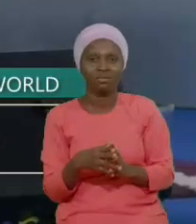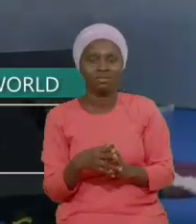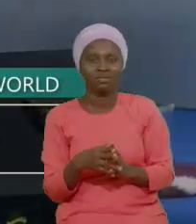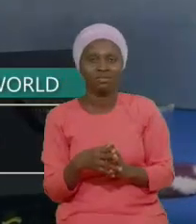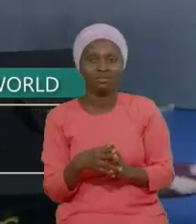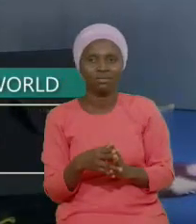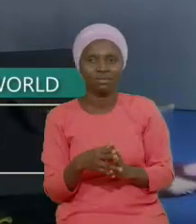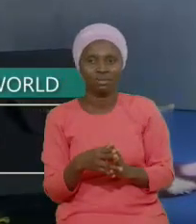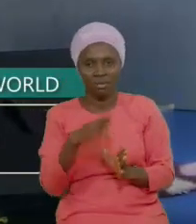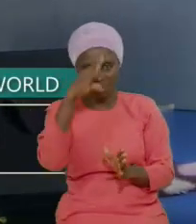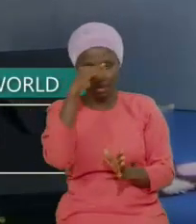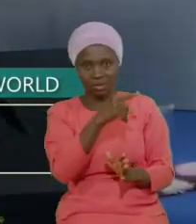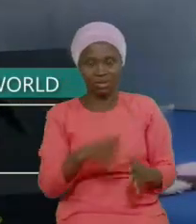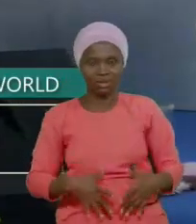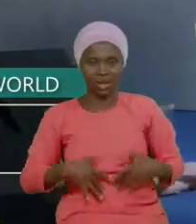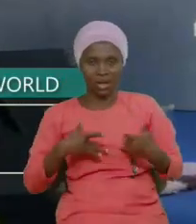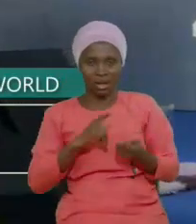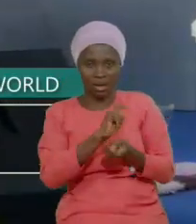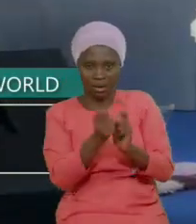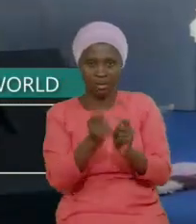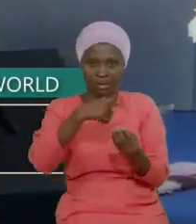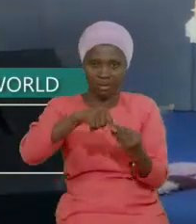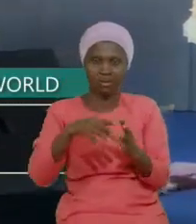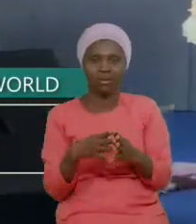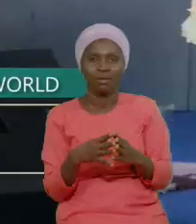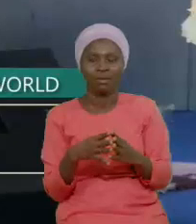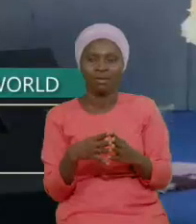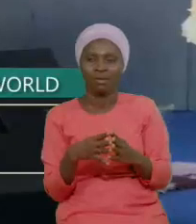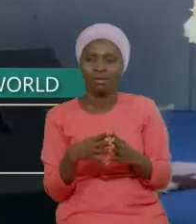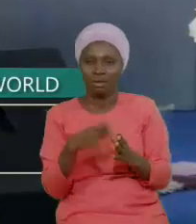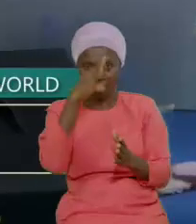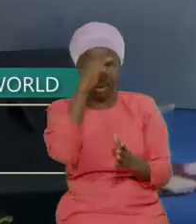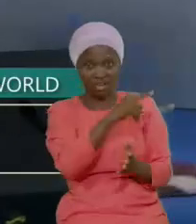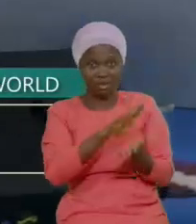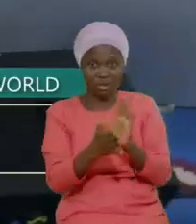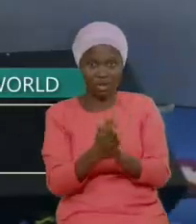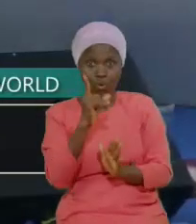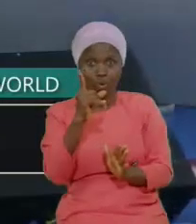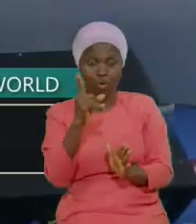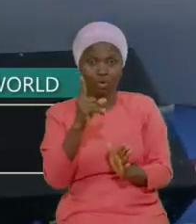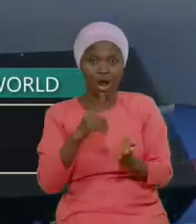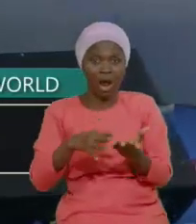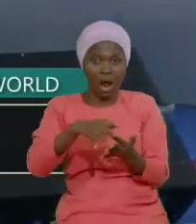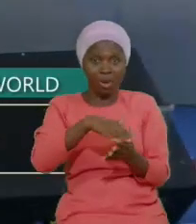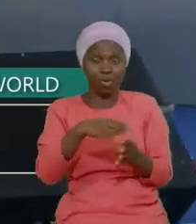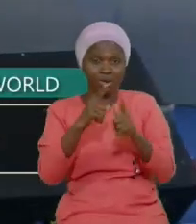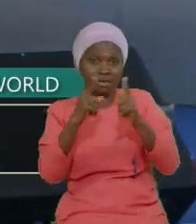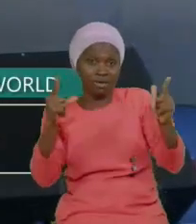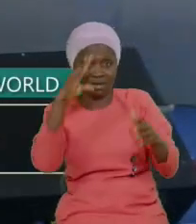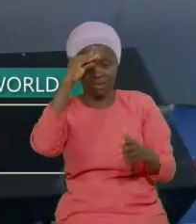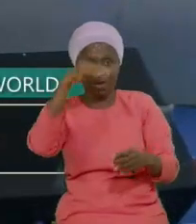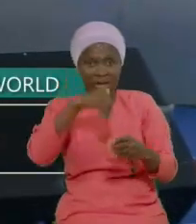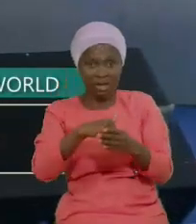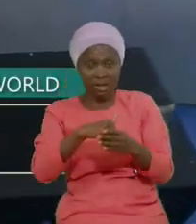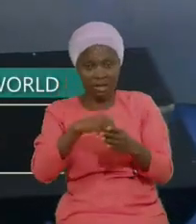His life turned around. He became one of the greatest men in his own